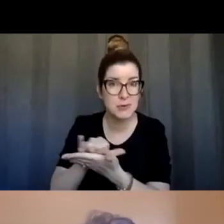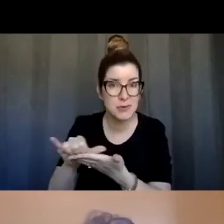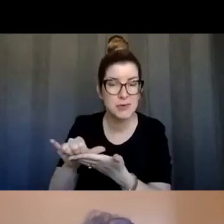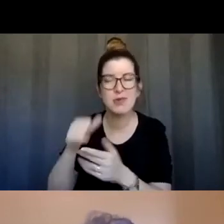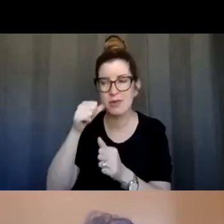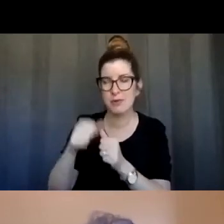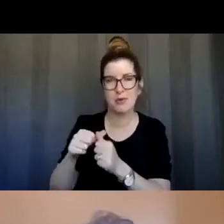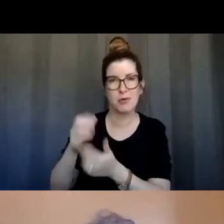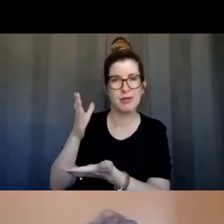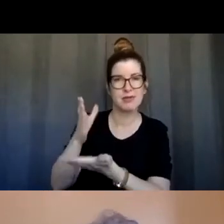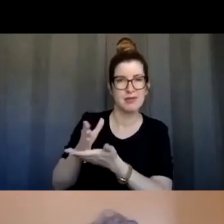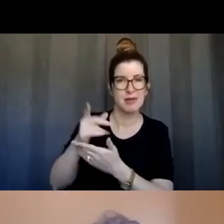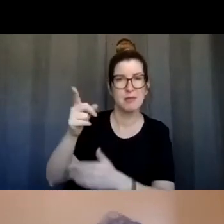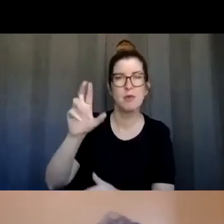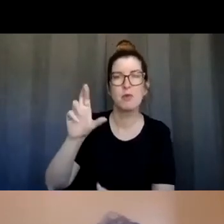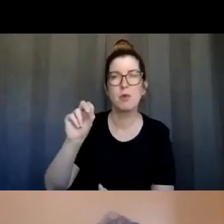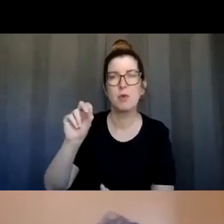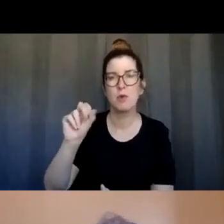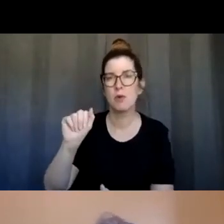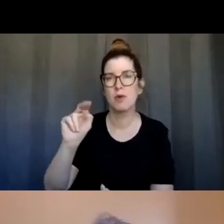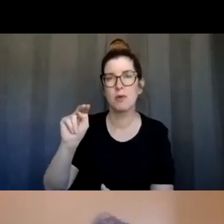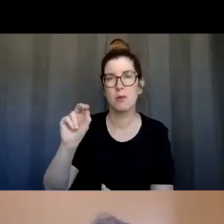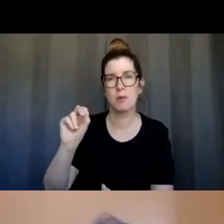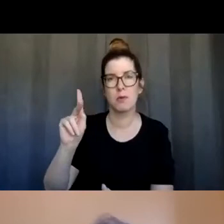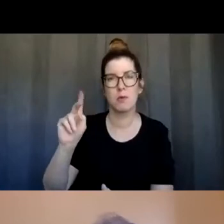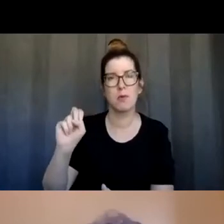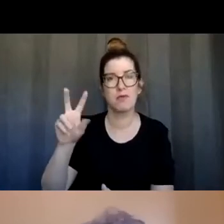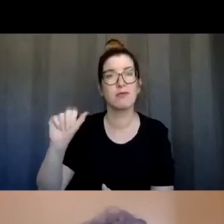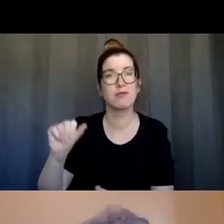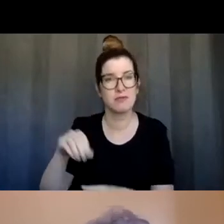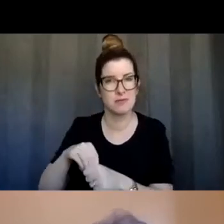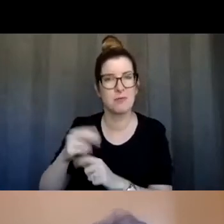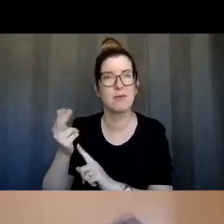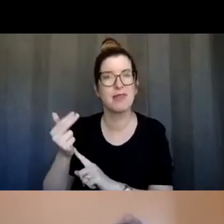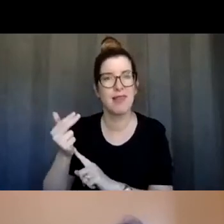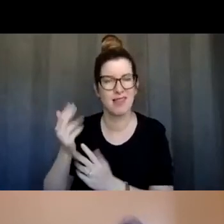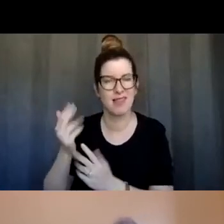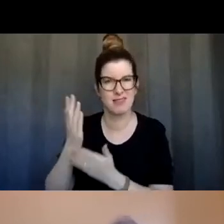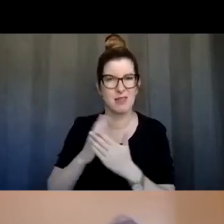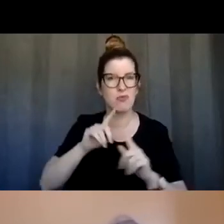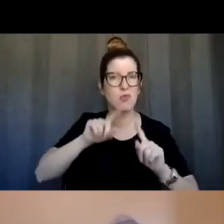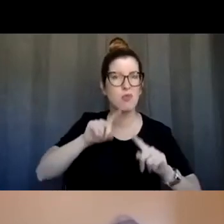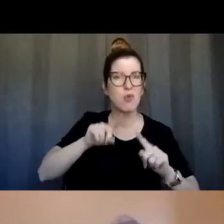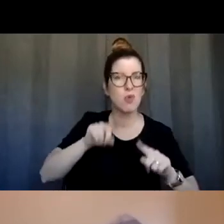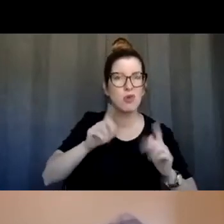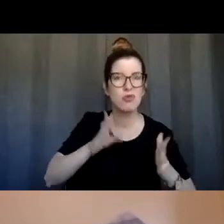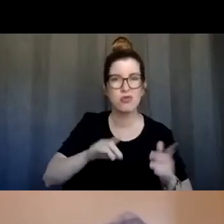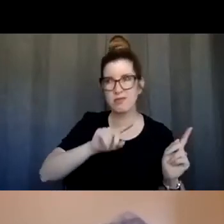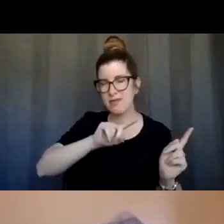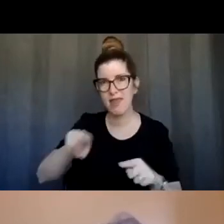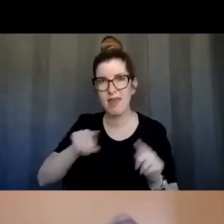in Roanoke, Virginia, at a hotel. And some reporters came in, and they recognized me.